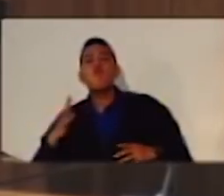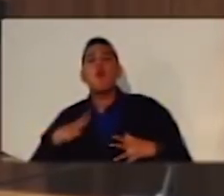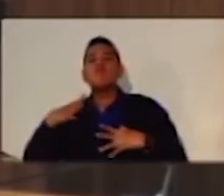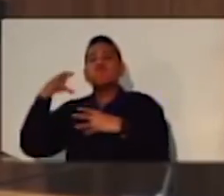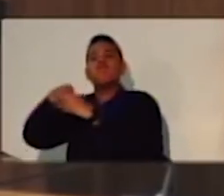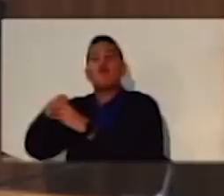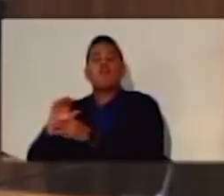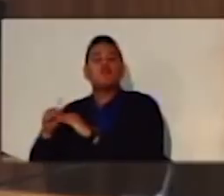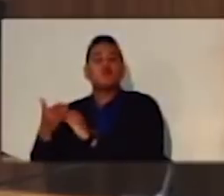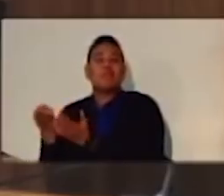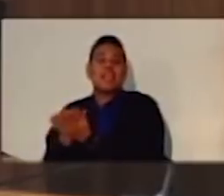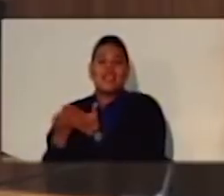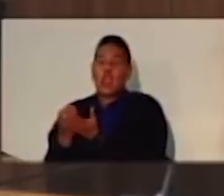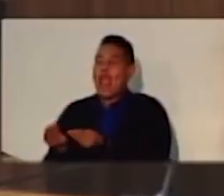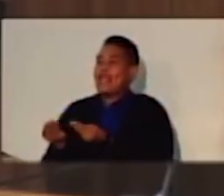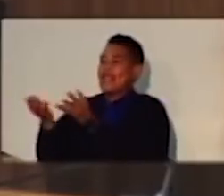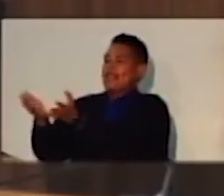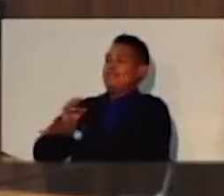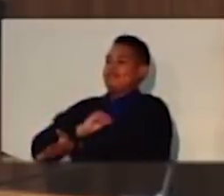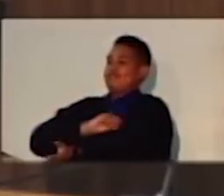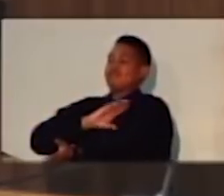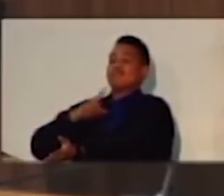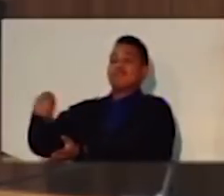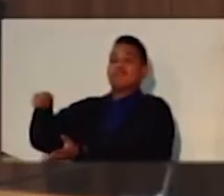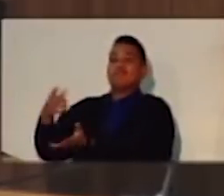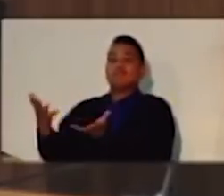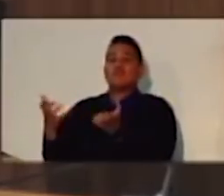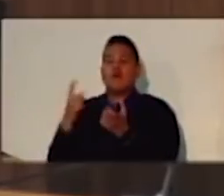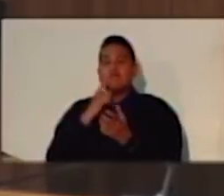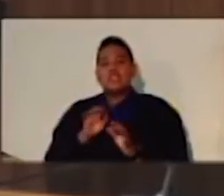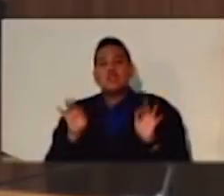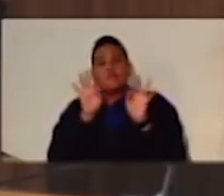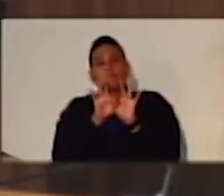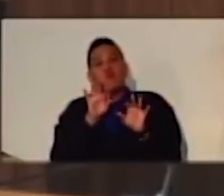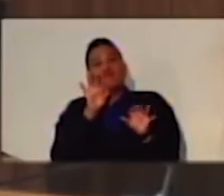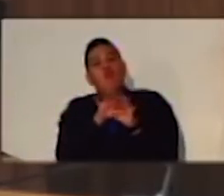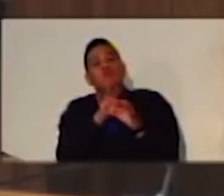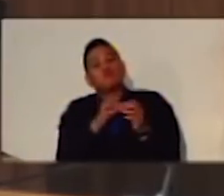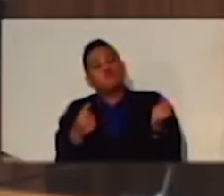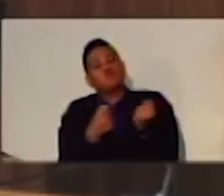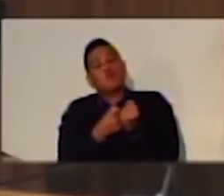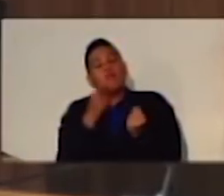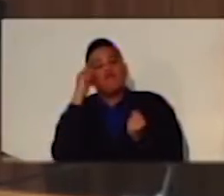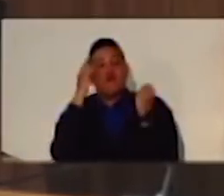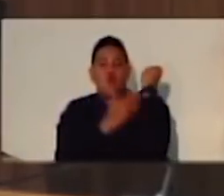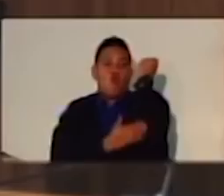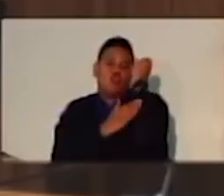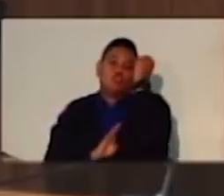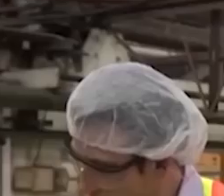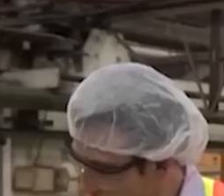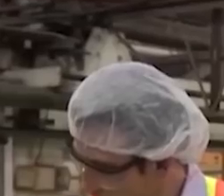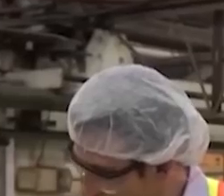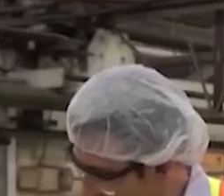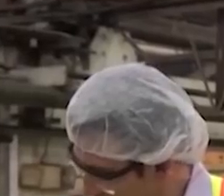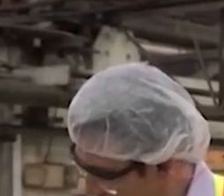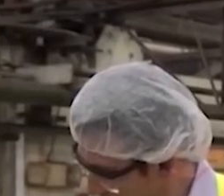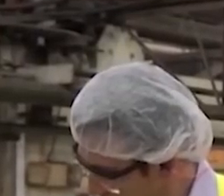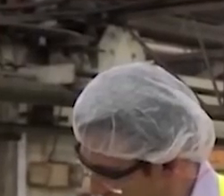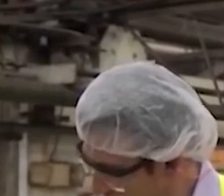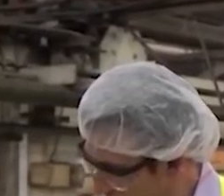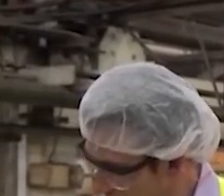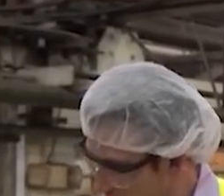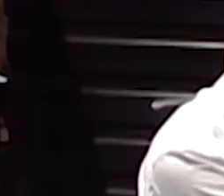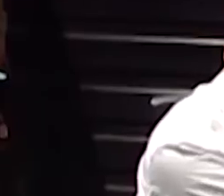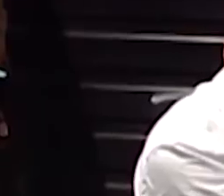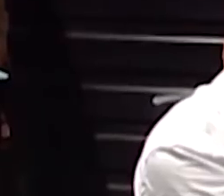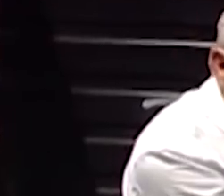accord them the dignity they deserve as critical contributors to national building. To help achieve this